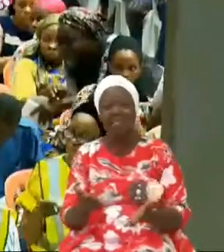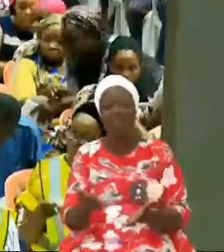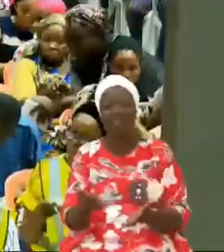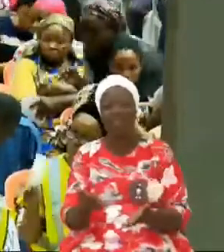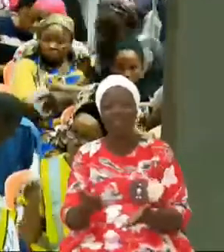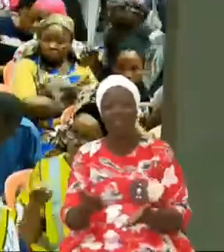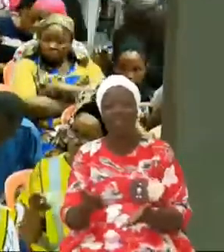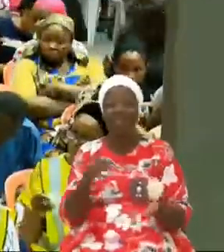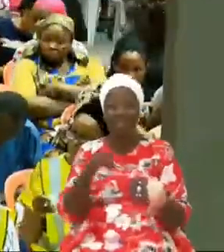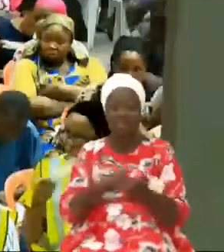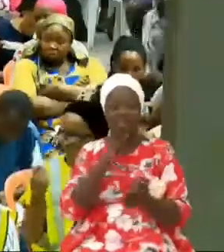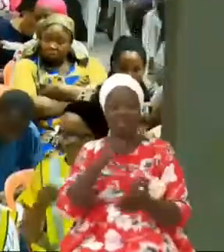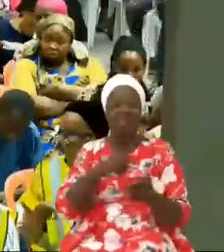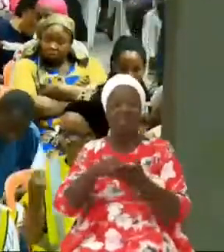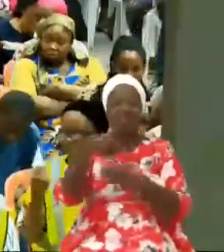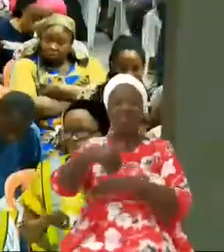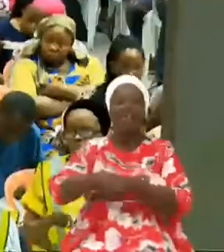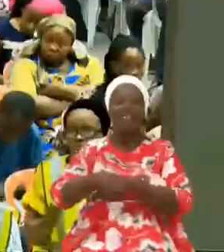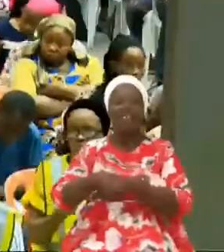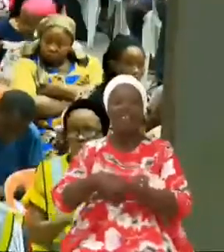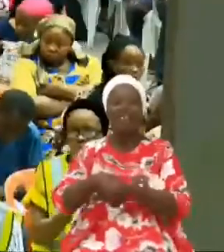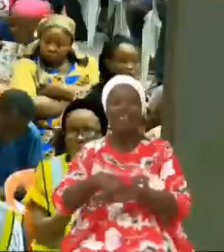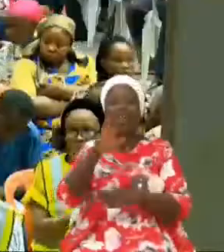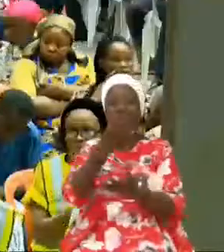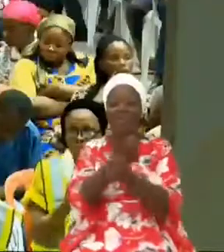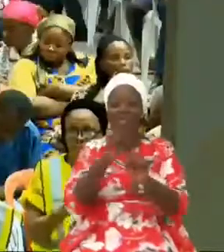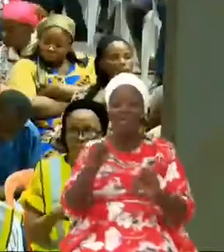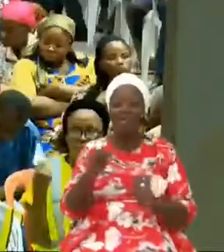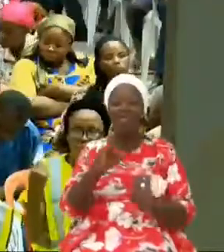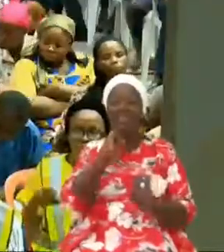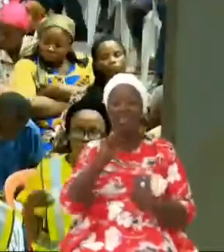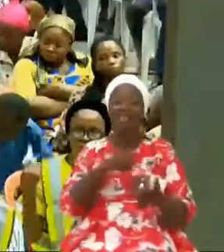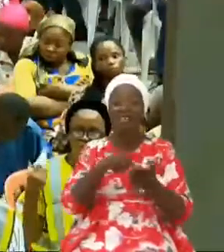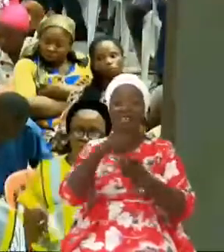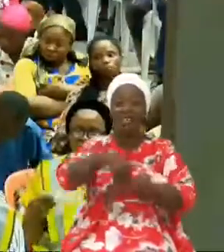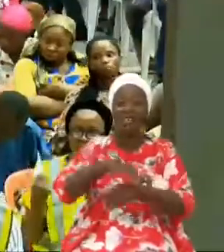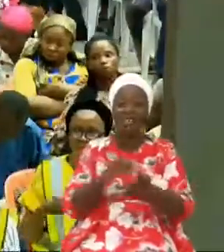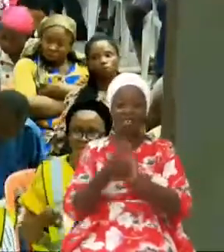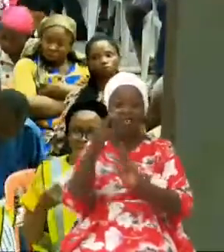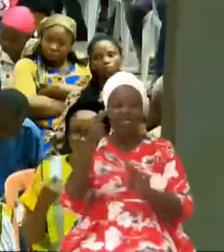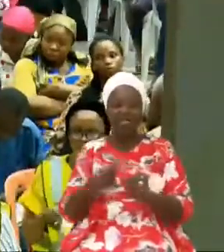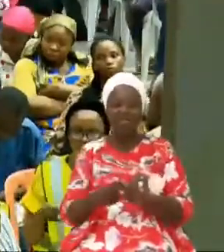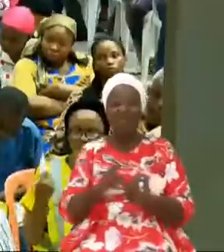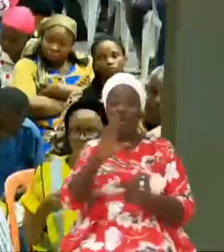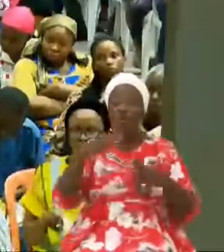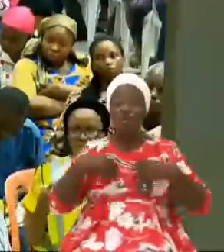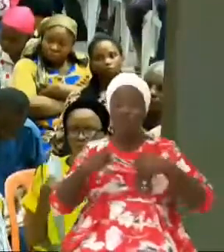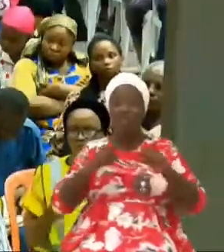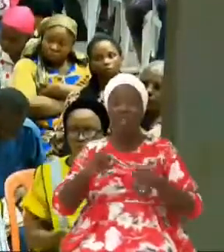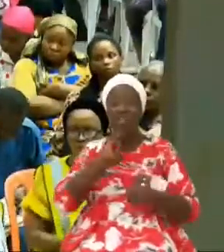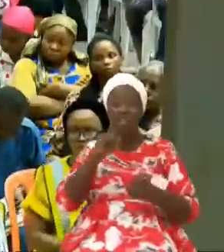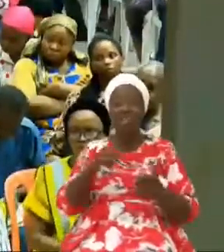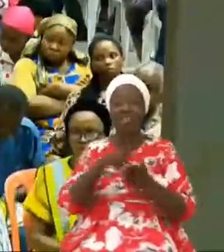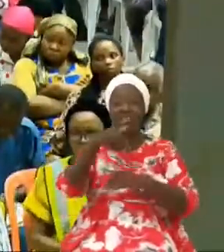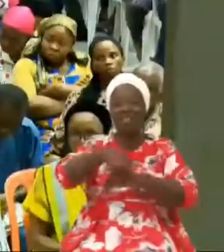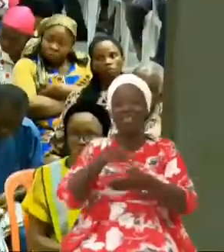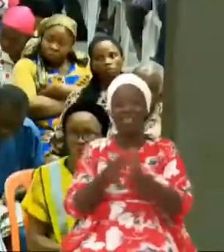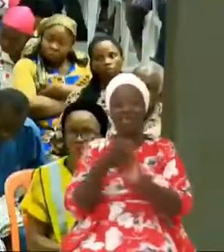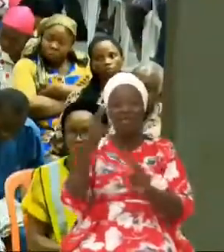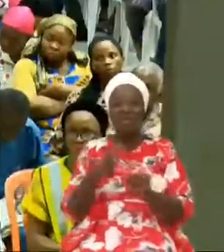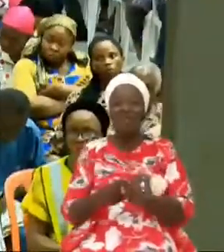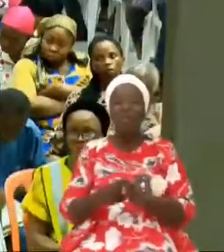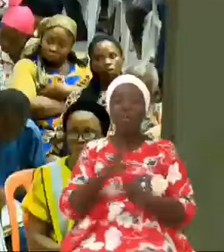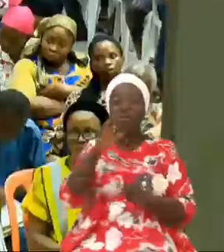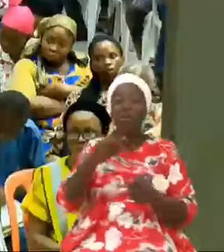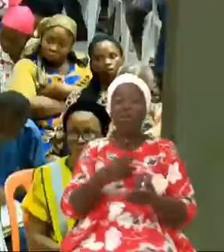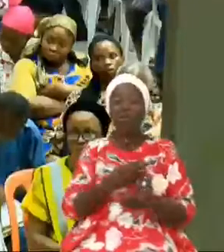Helper is coming. He's here. It is tonight. Your salvation, I said it's tonight.